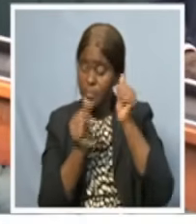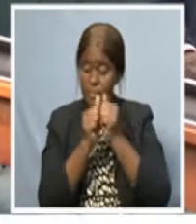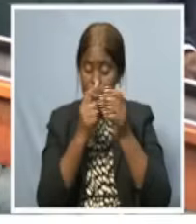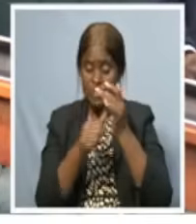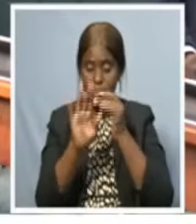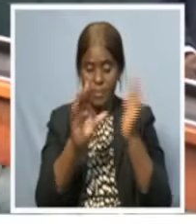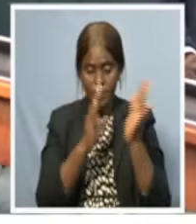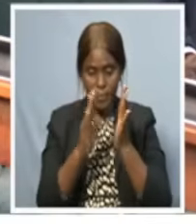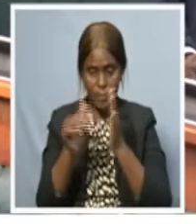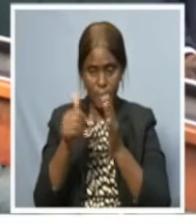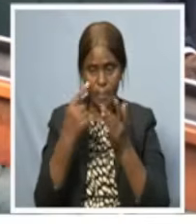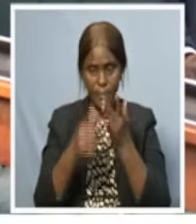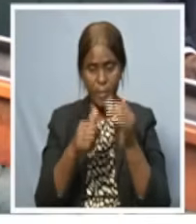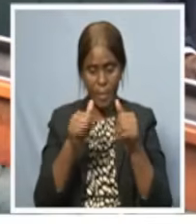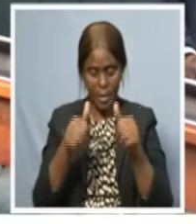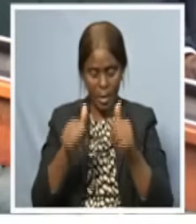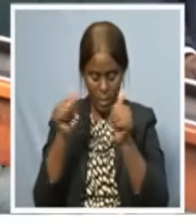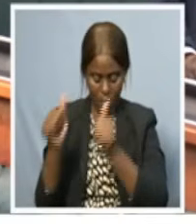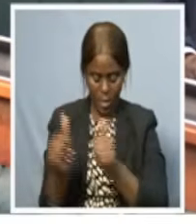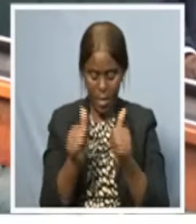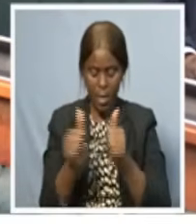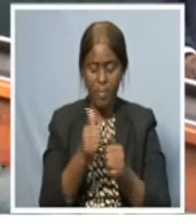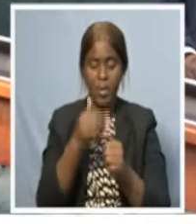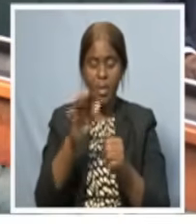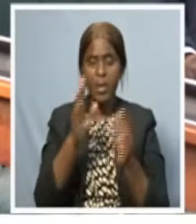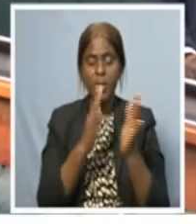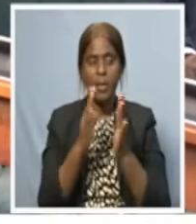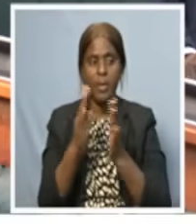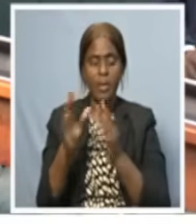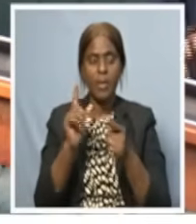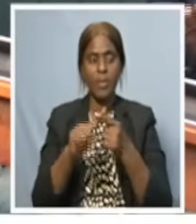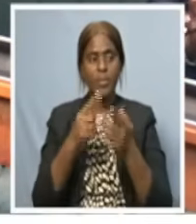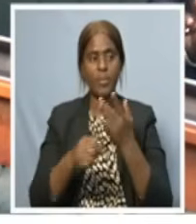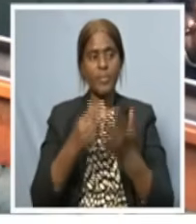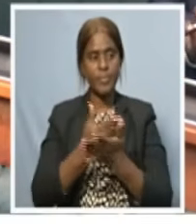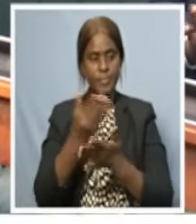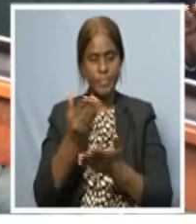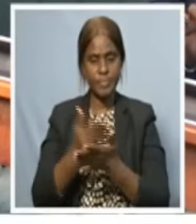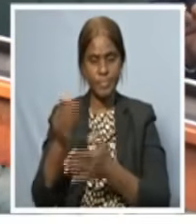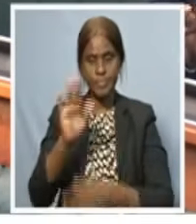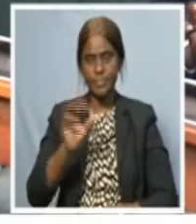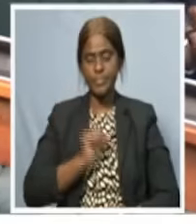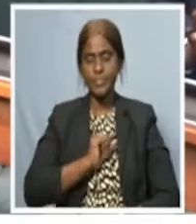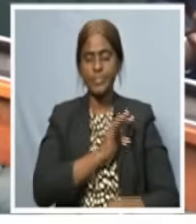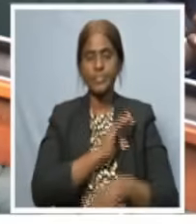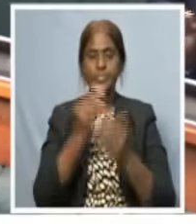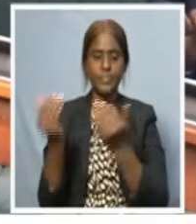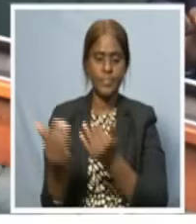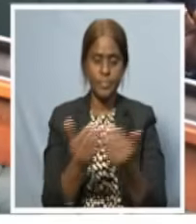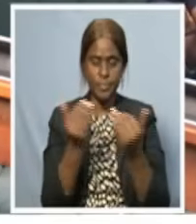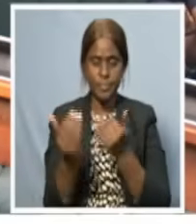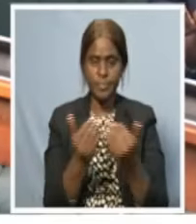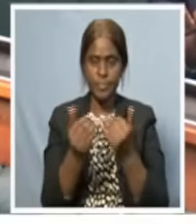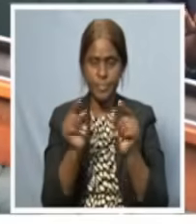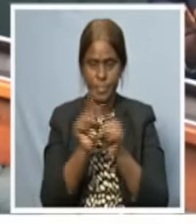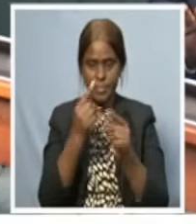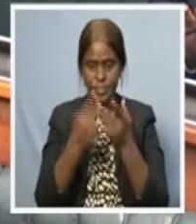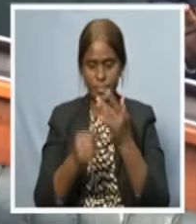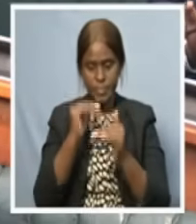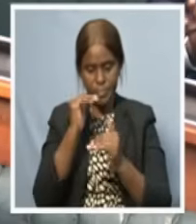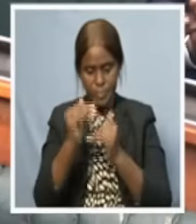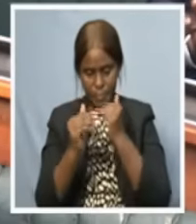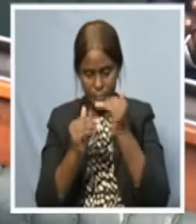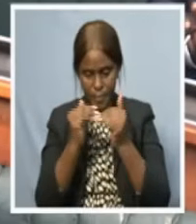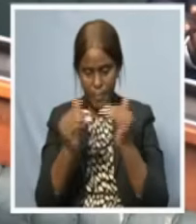and logistics, is actively considering the procurement of a staff bus as a